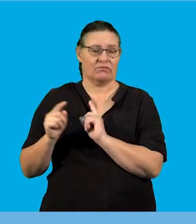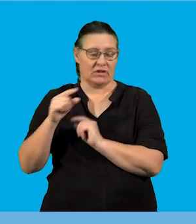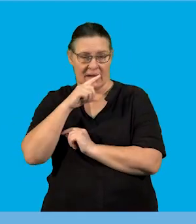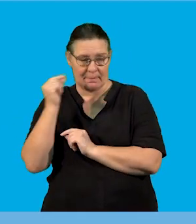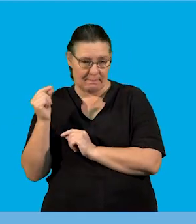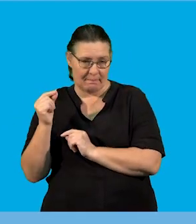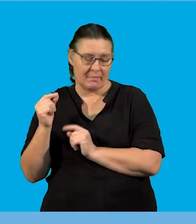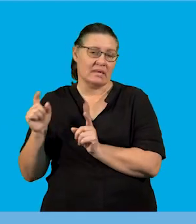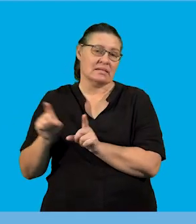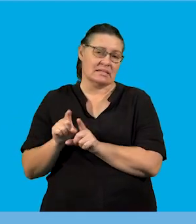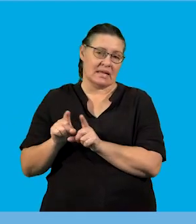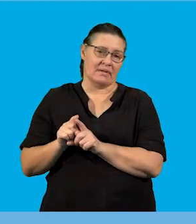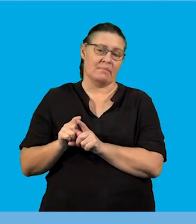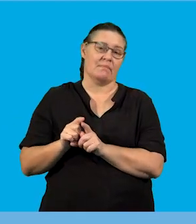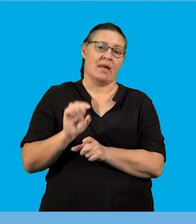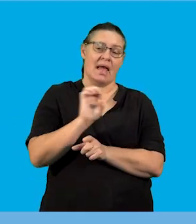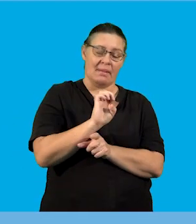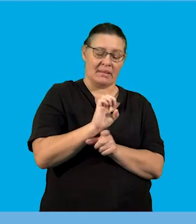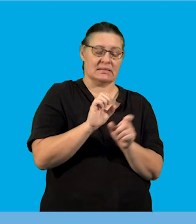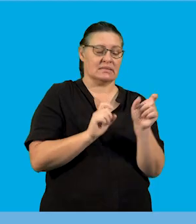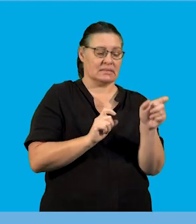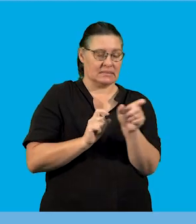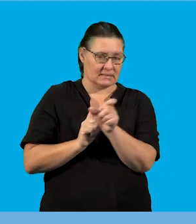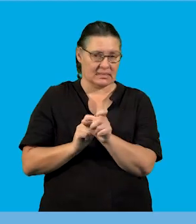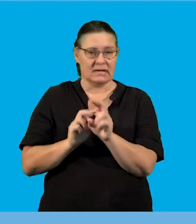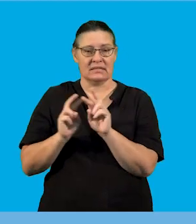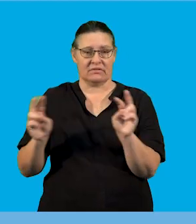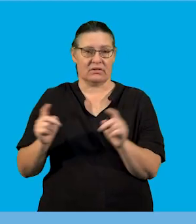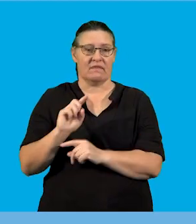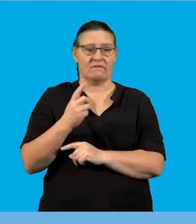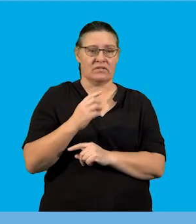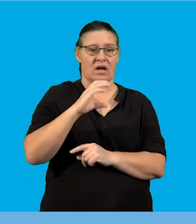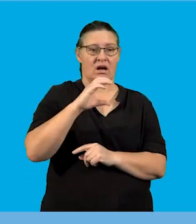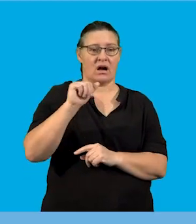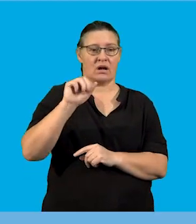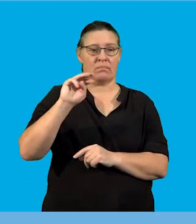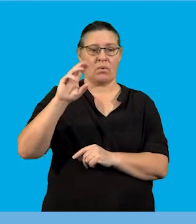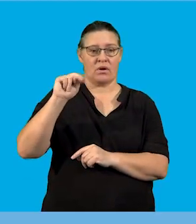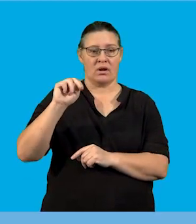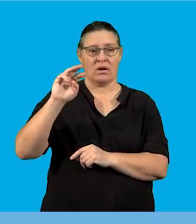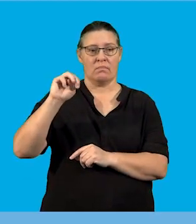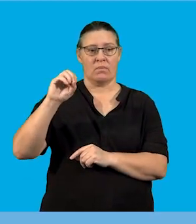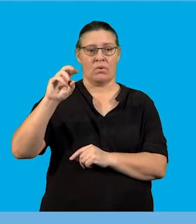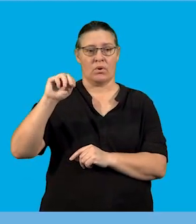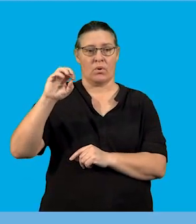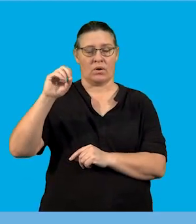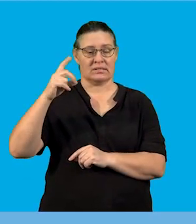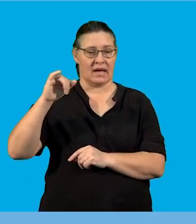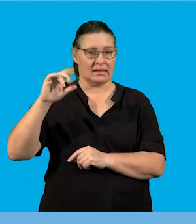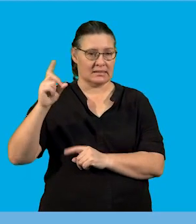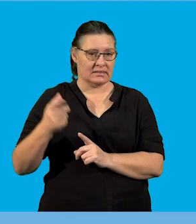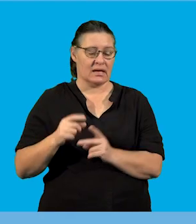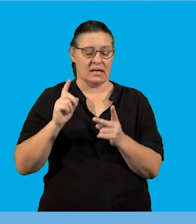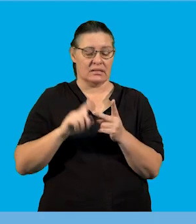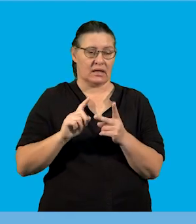particular compounds, they have different names in as much as the elements are different from the periodic table. The first one is carbon monoxide, the second